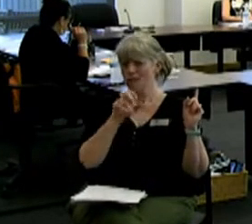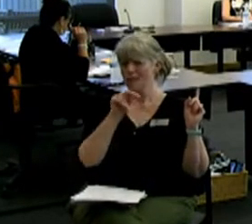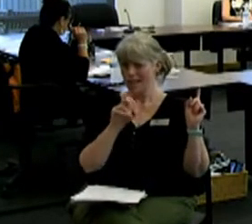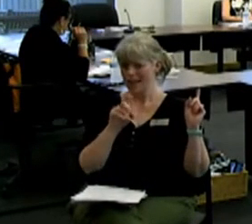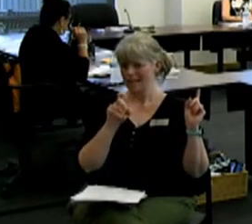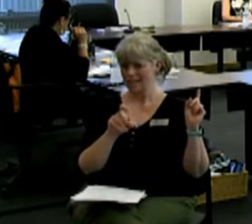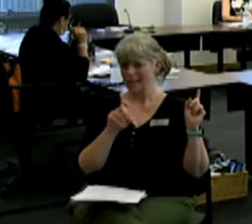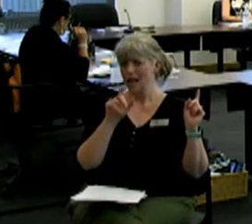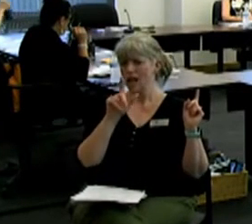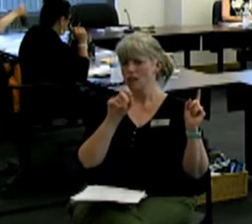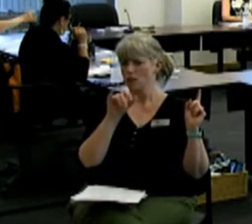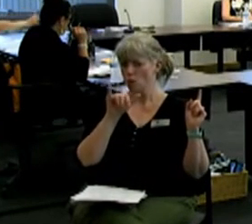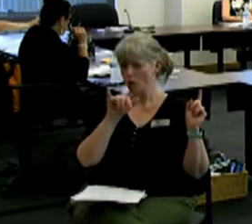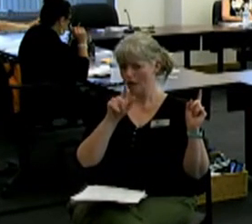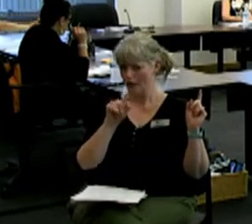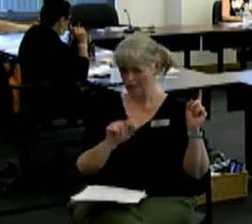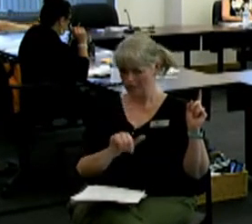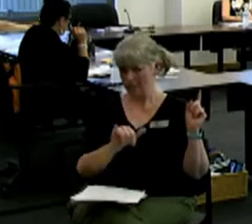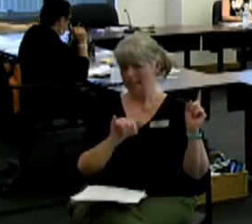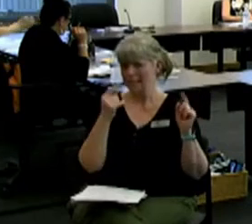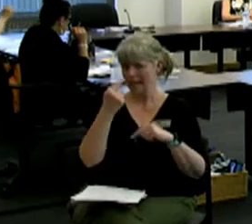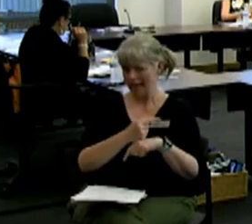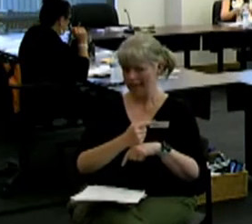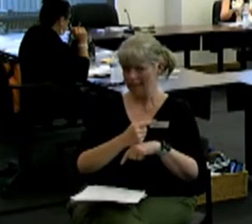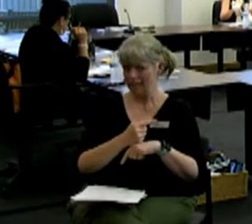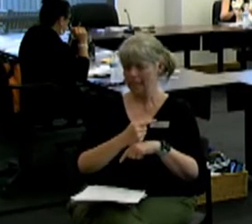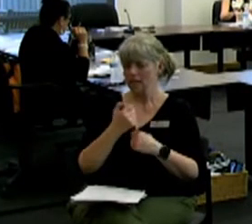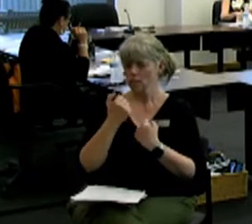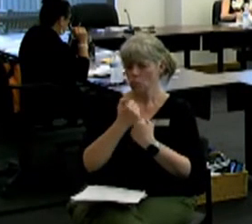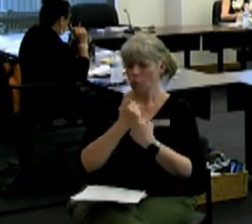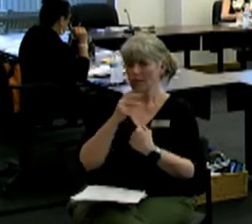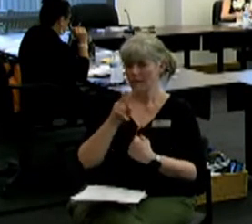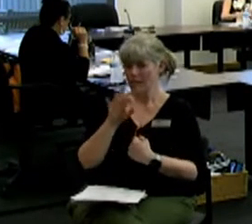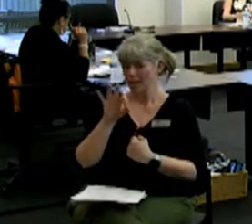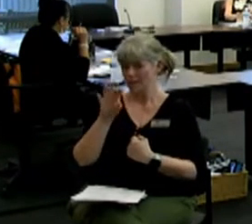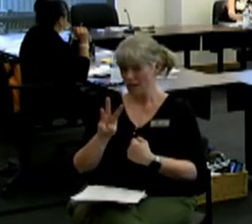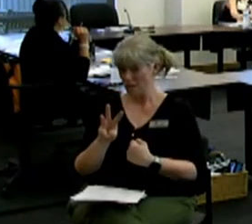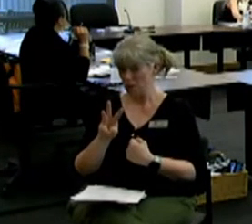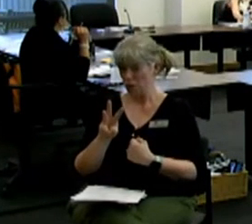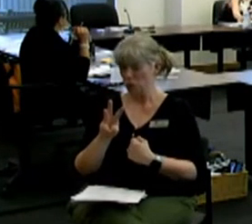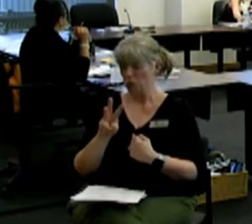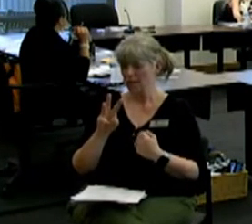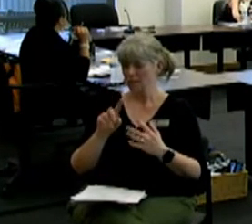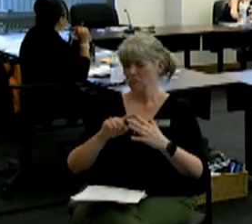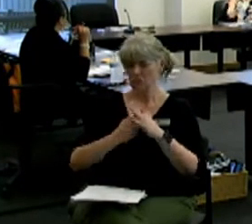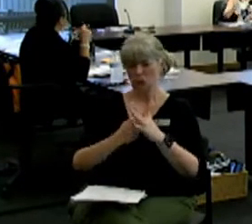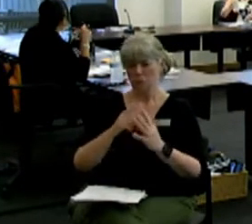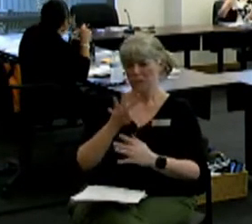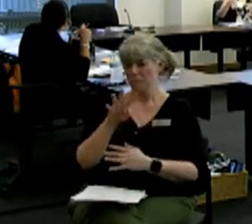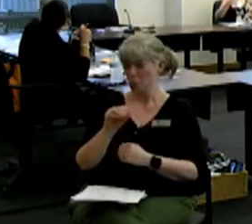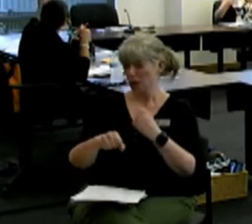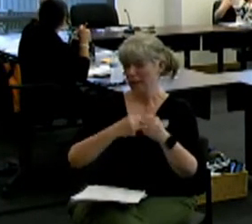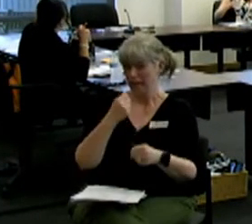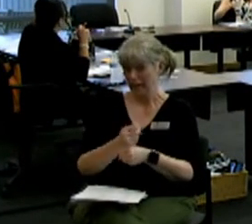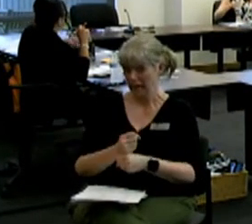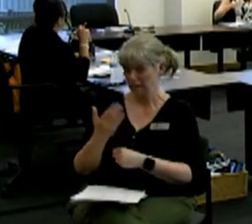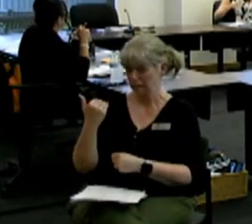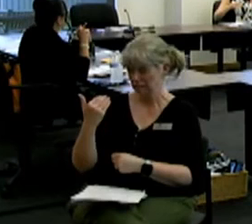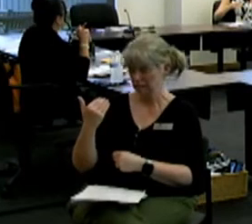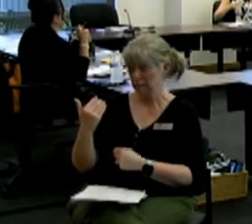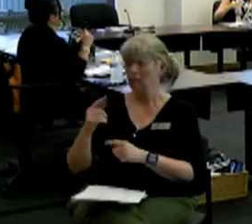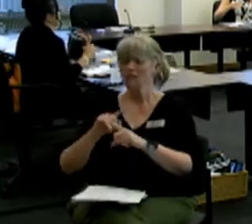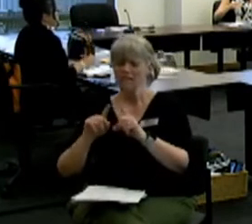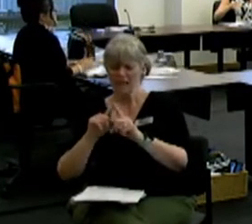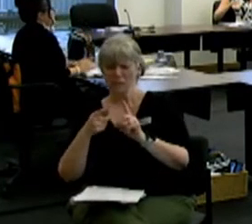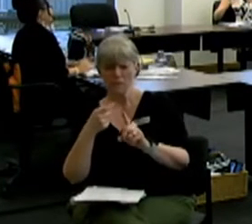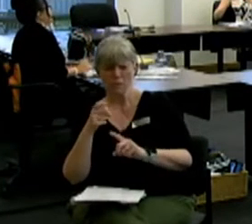Day Parade sponsored by the VFW, which was by Patrick Athens, who started this thing about 40 some years ago. So that's different from what's on the screen.